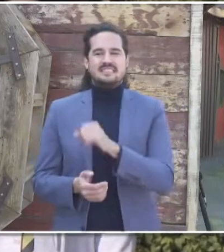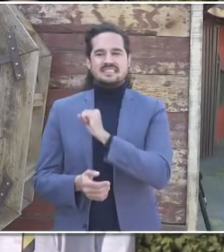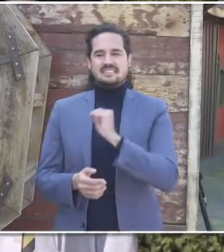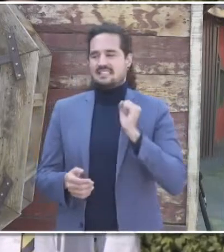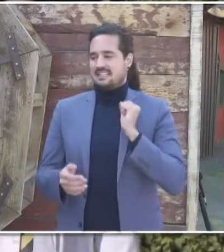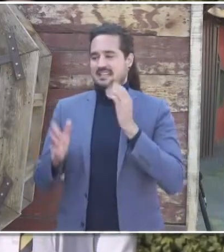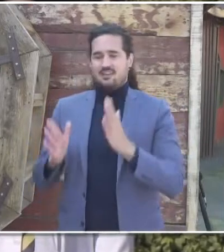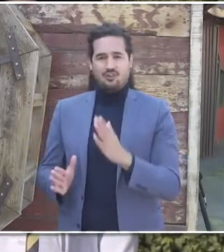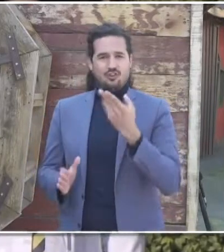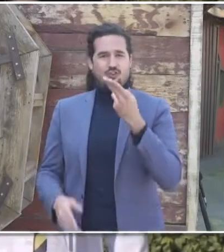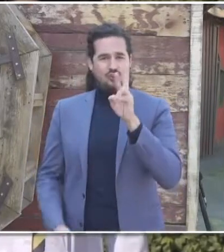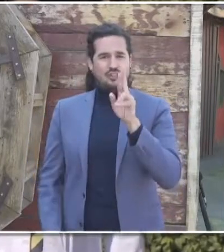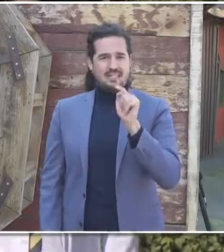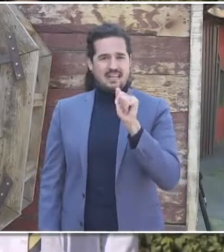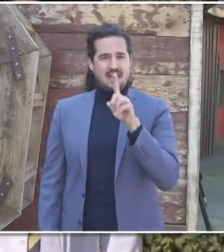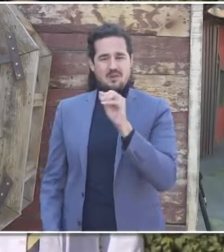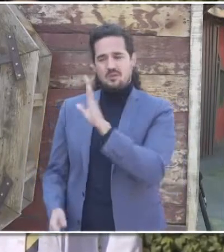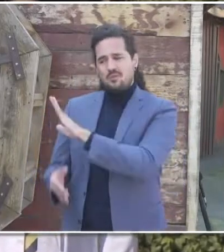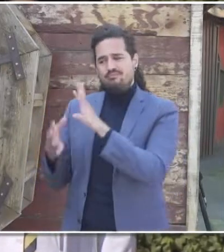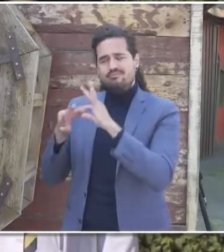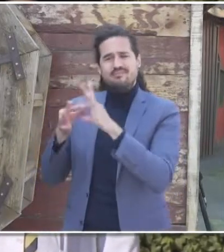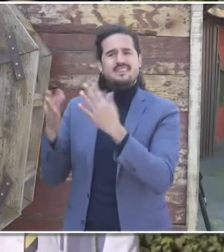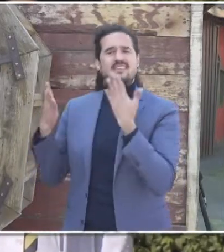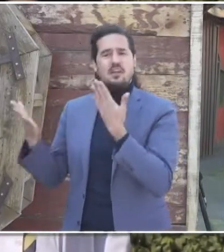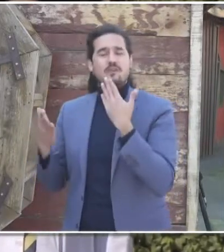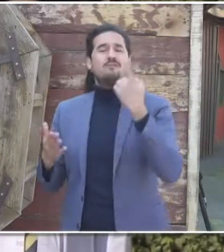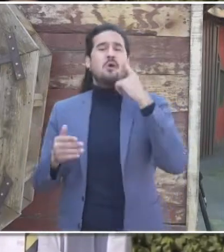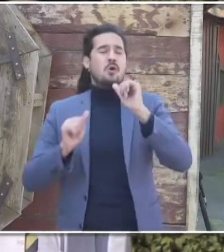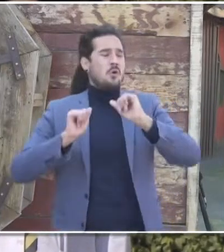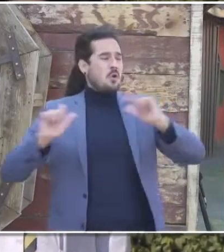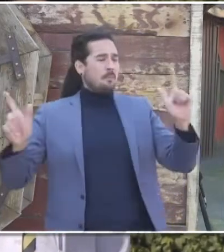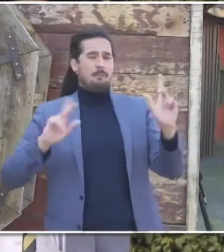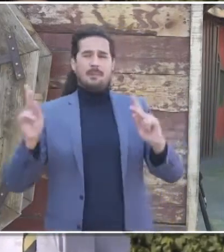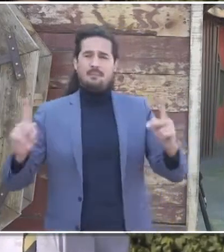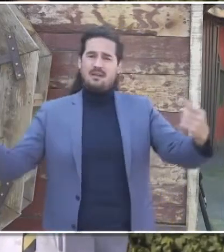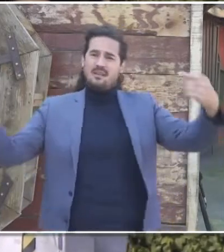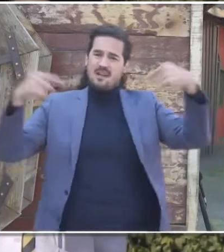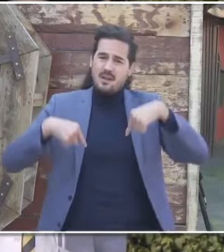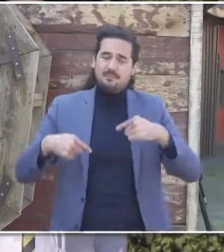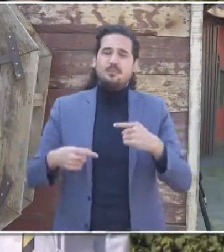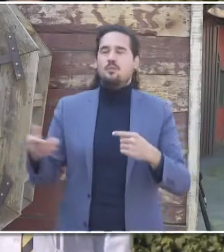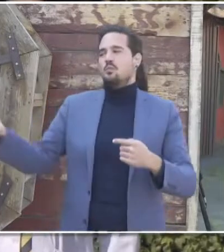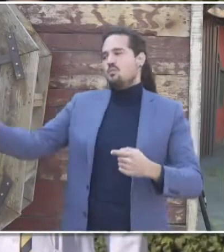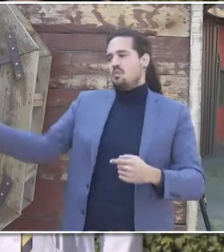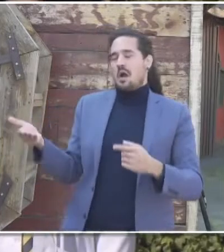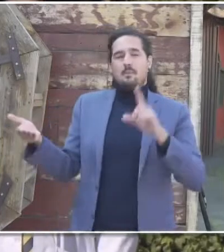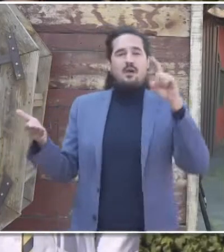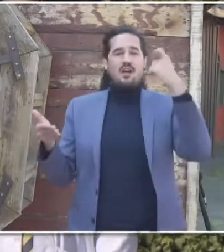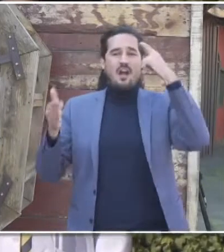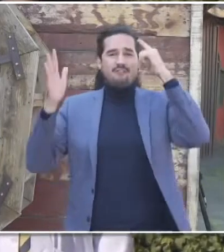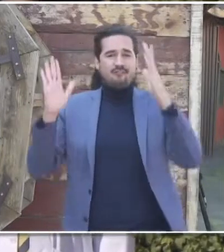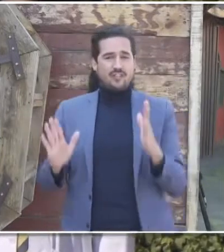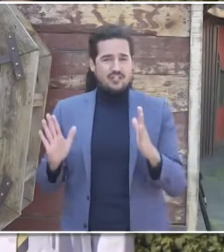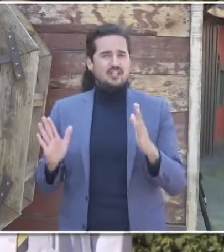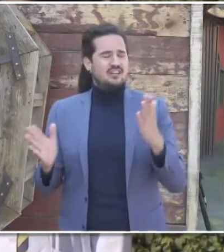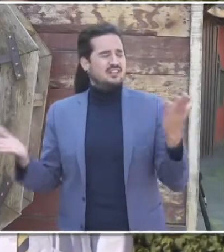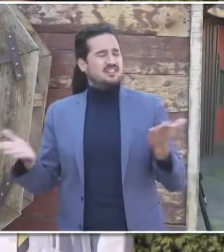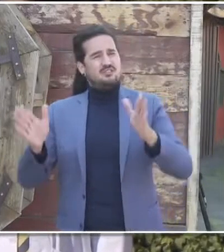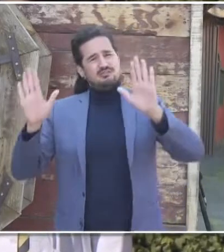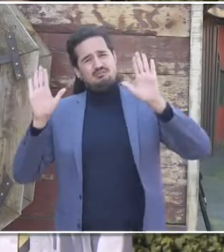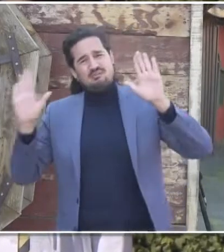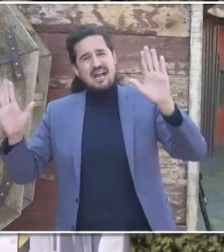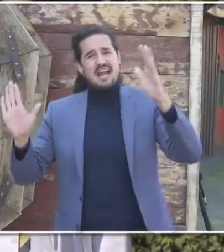governor the governor of the great state of California, who is always welcome in our valley, and we appreciate all